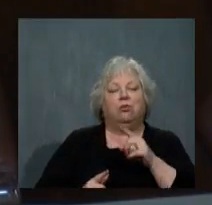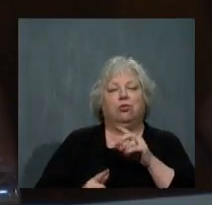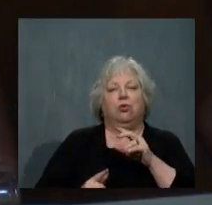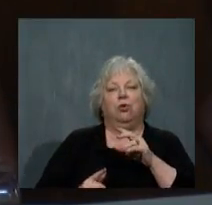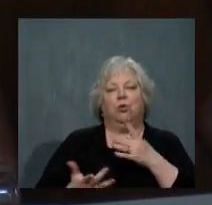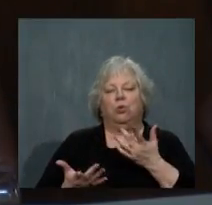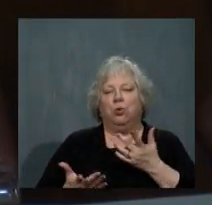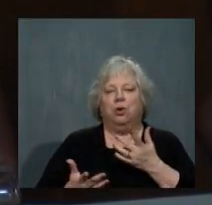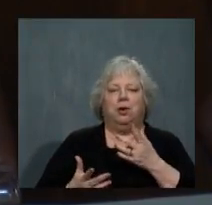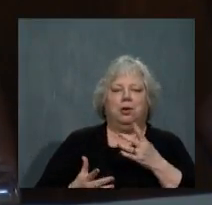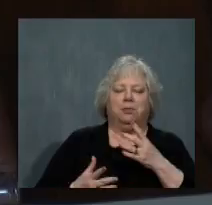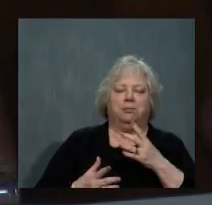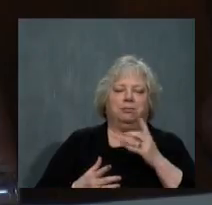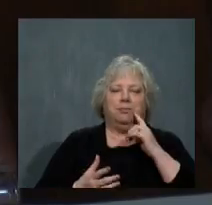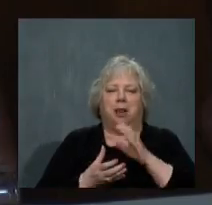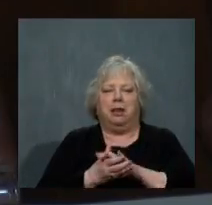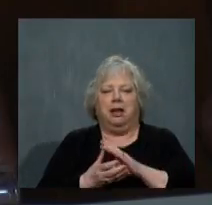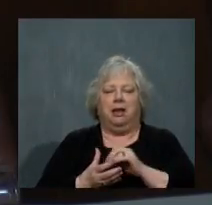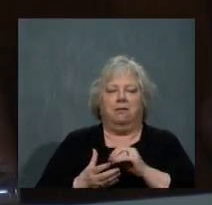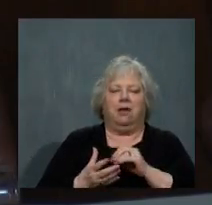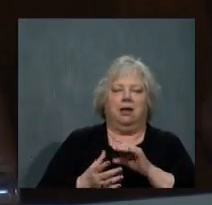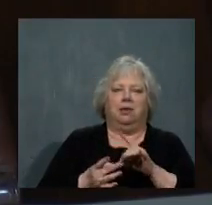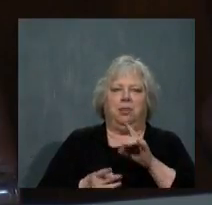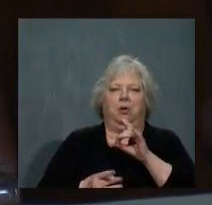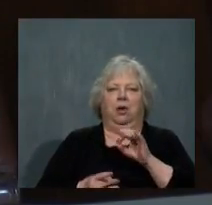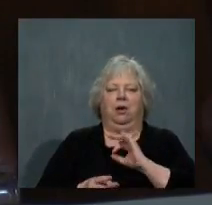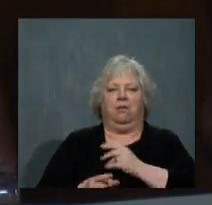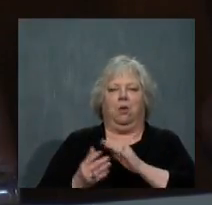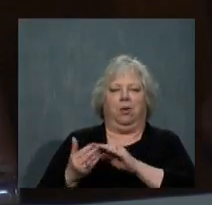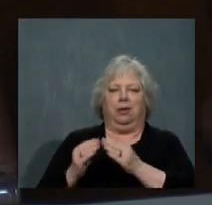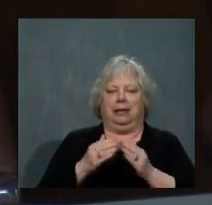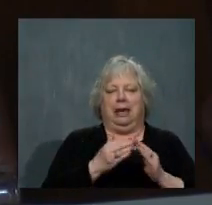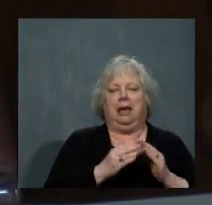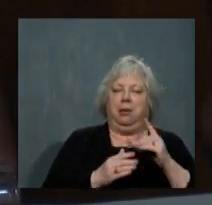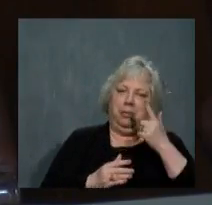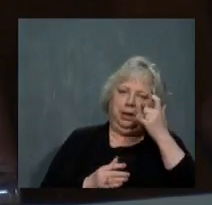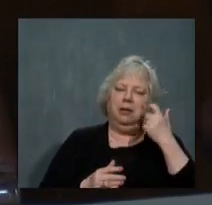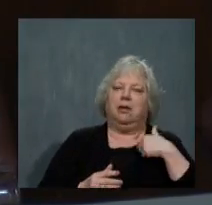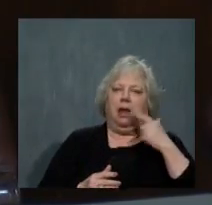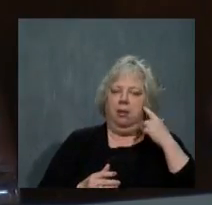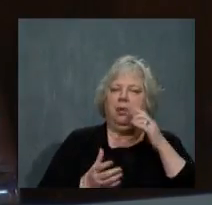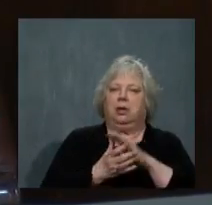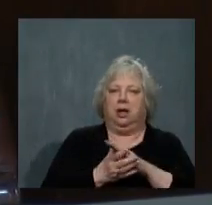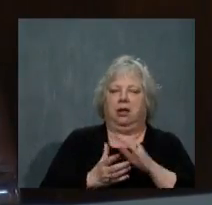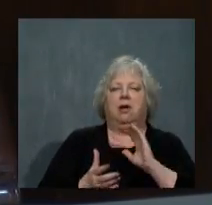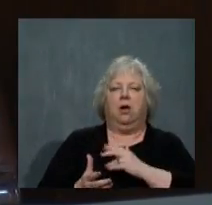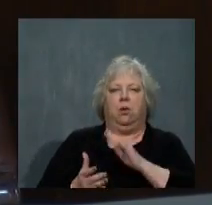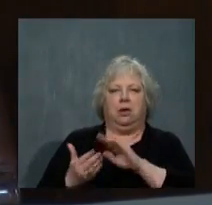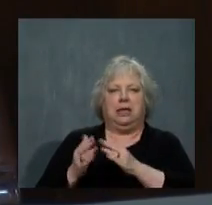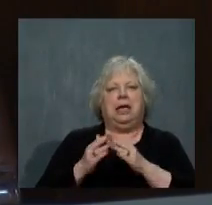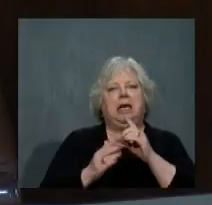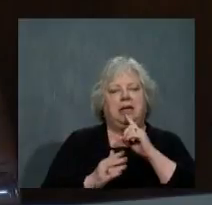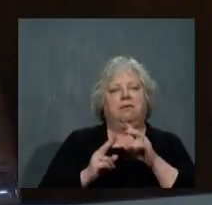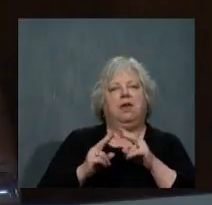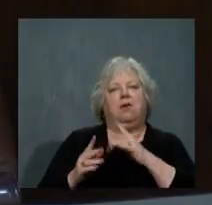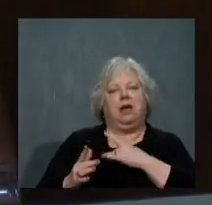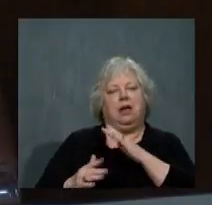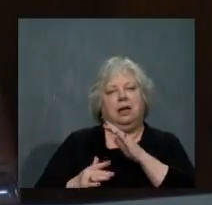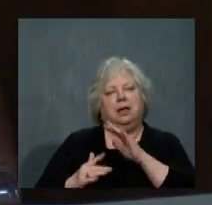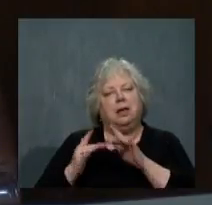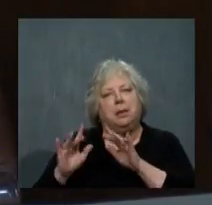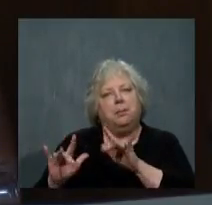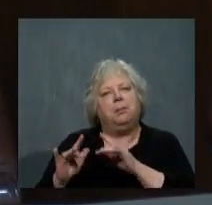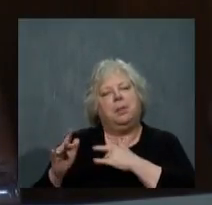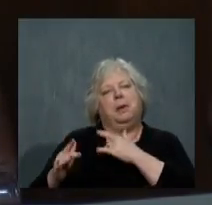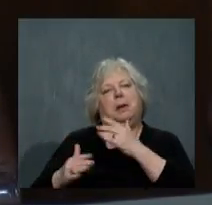of our city, because I believe we are a city of compassion at the core. And I'm really so proud of all of you, and thank you for your